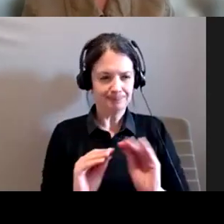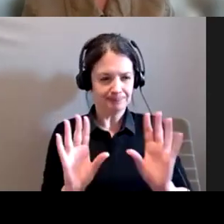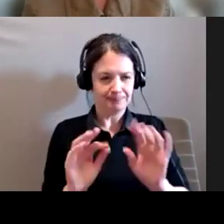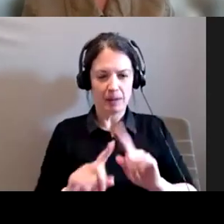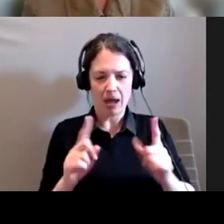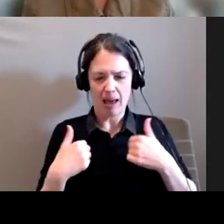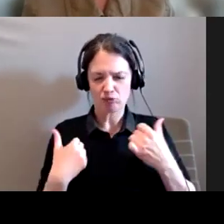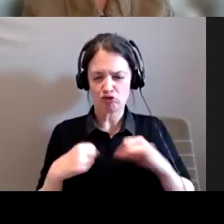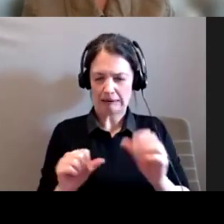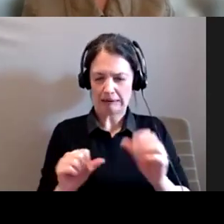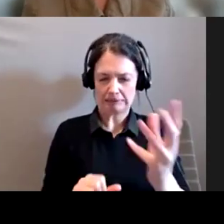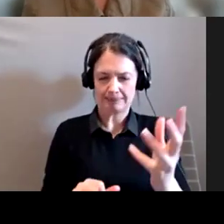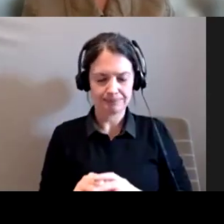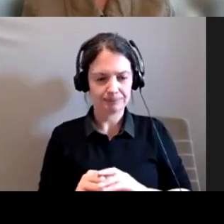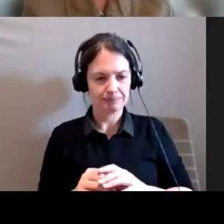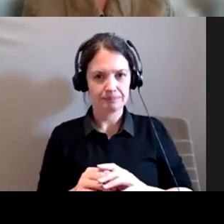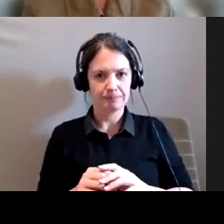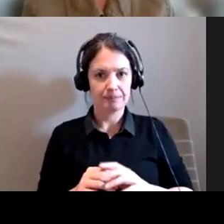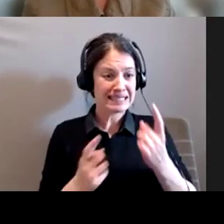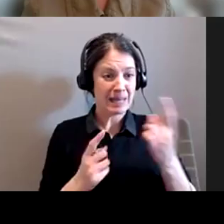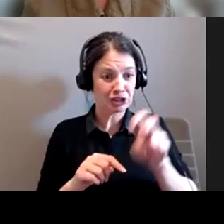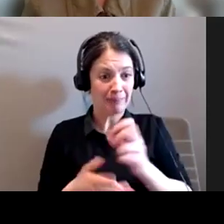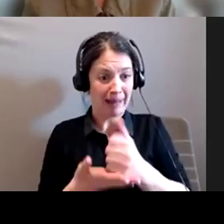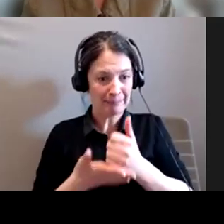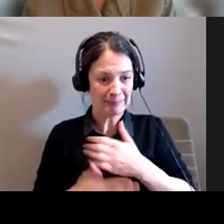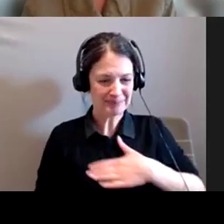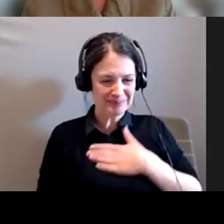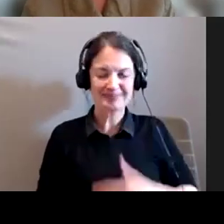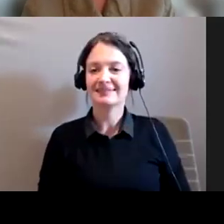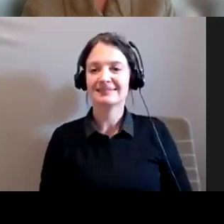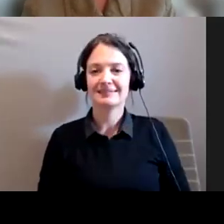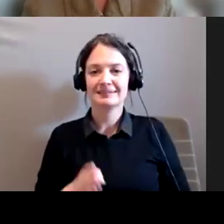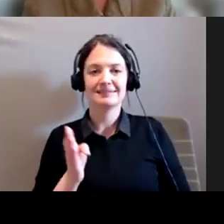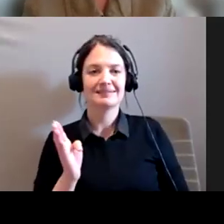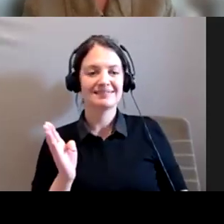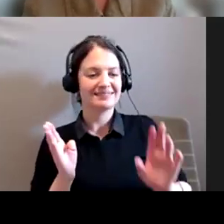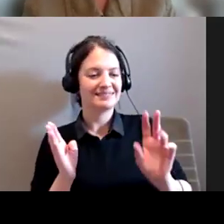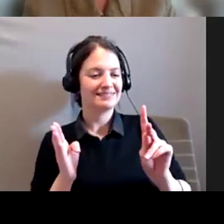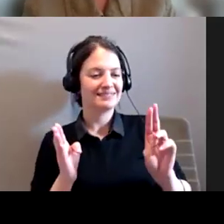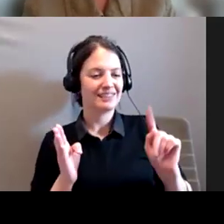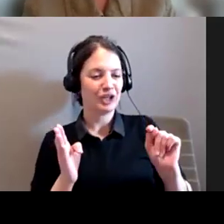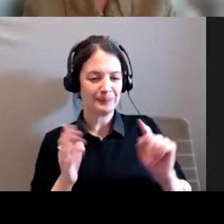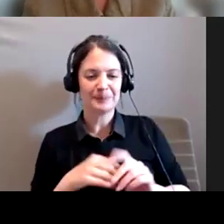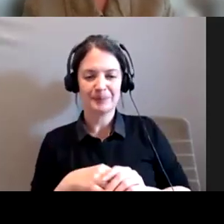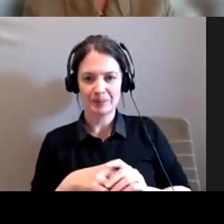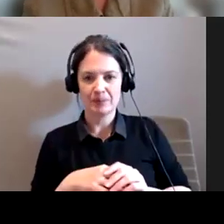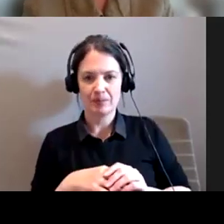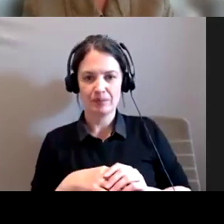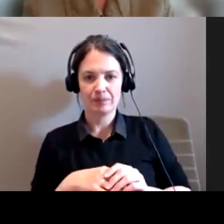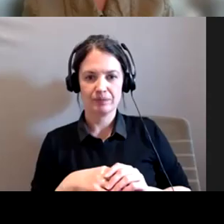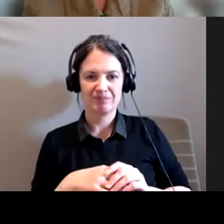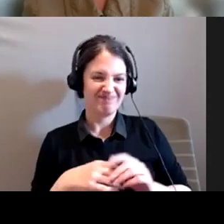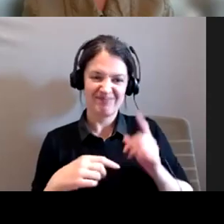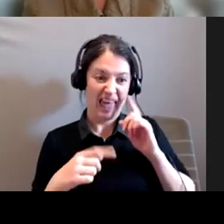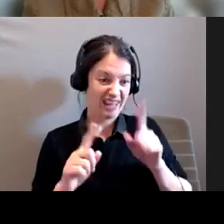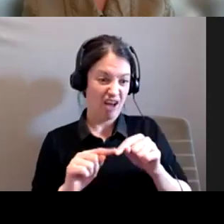go with this. Somebody else should jump in and help me. I can try. I think I would argue the